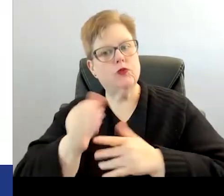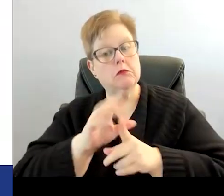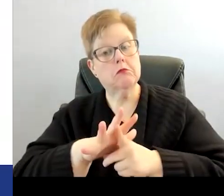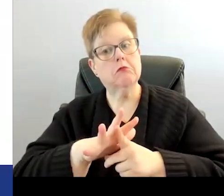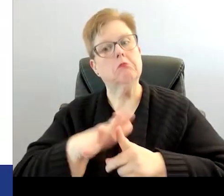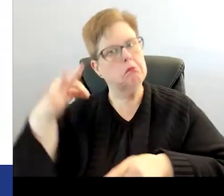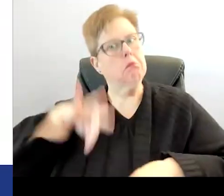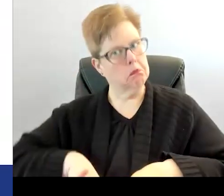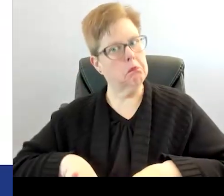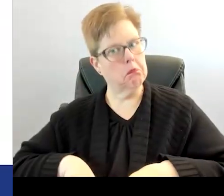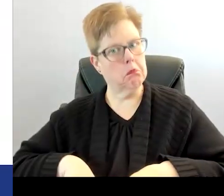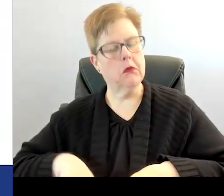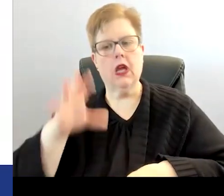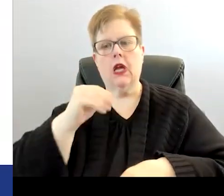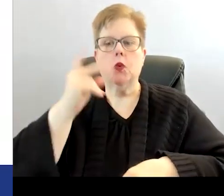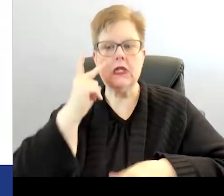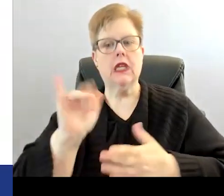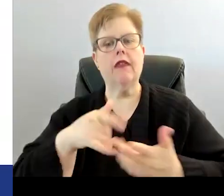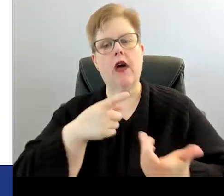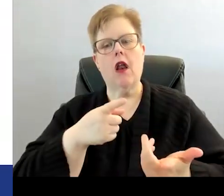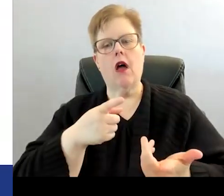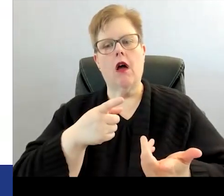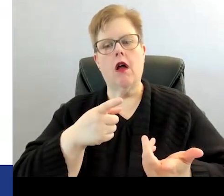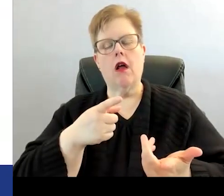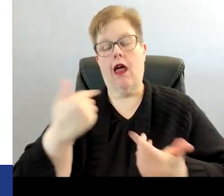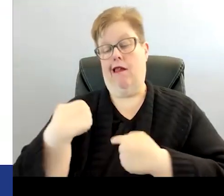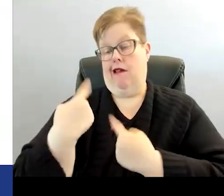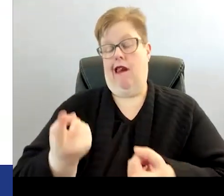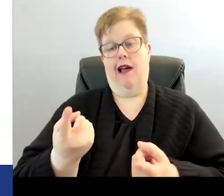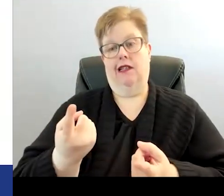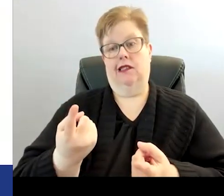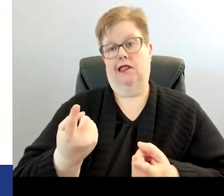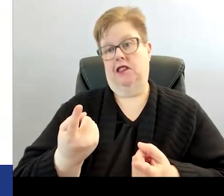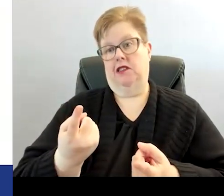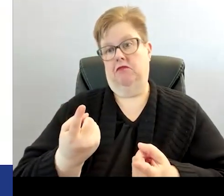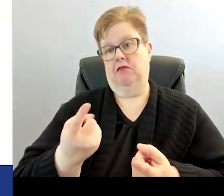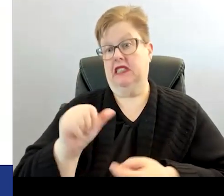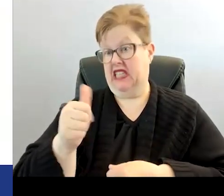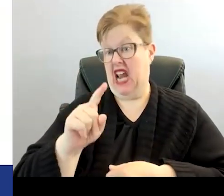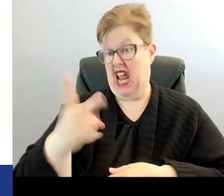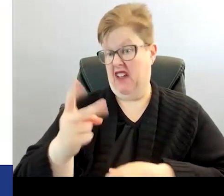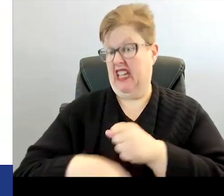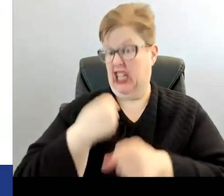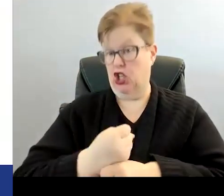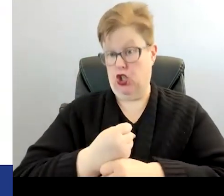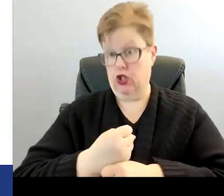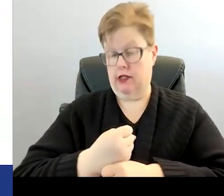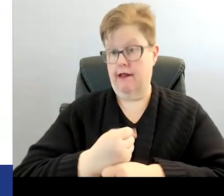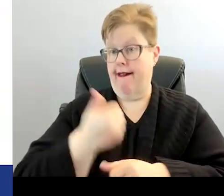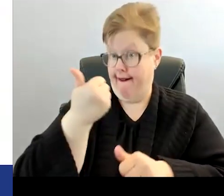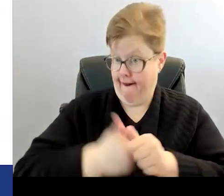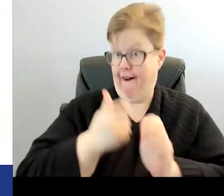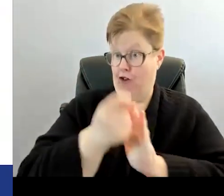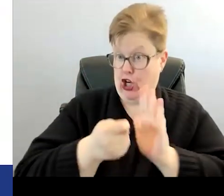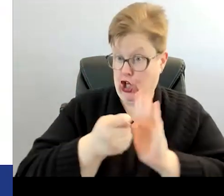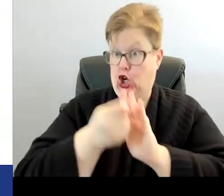useful. And we're seeing that it does over the last, now I should say 10 and a half years, every term